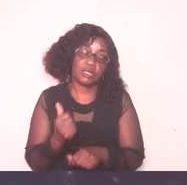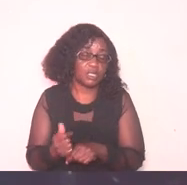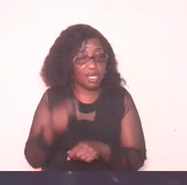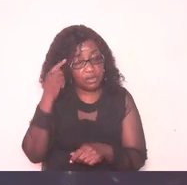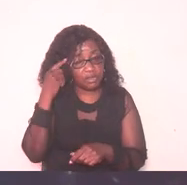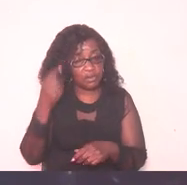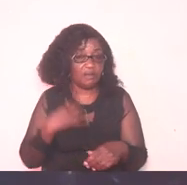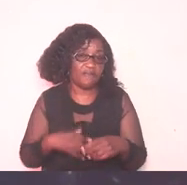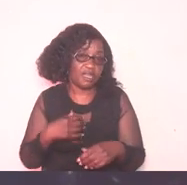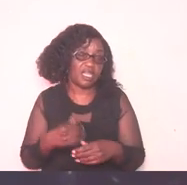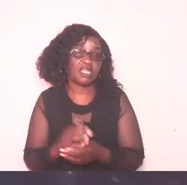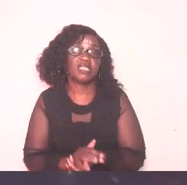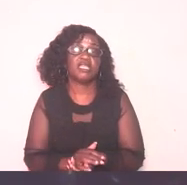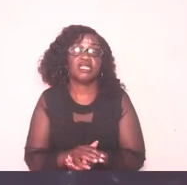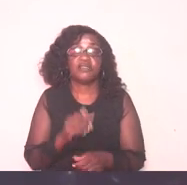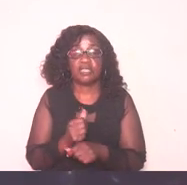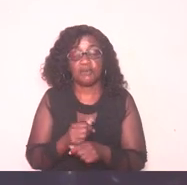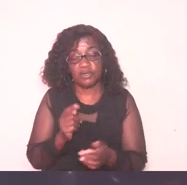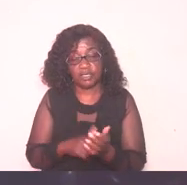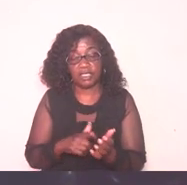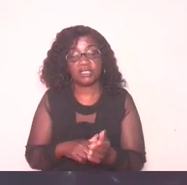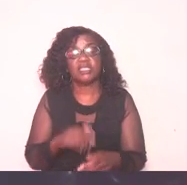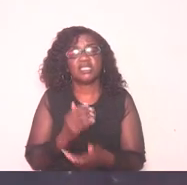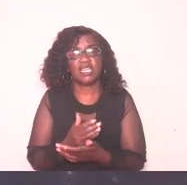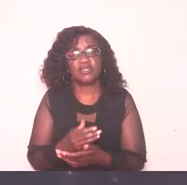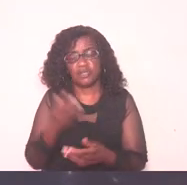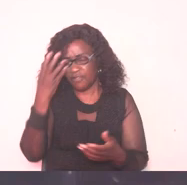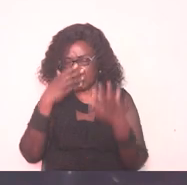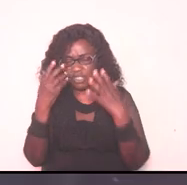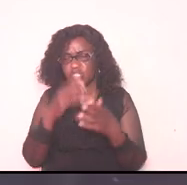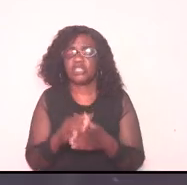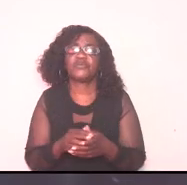damages on their psyche, such as sexual frustration. And